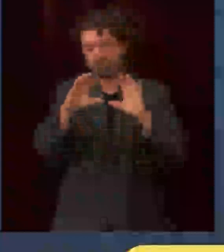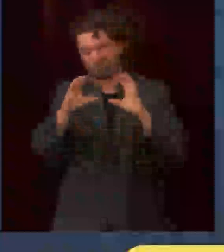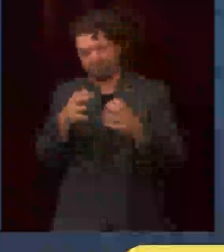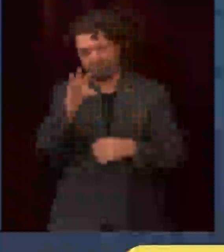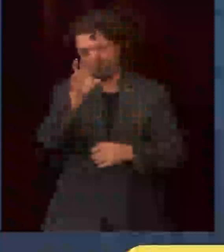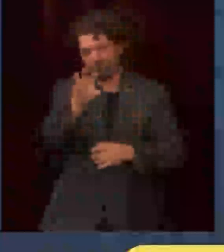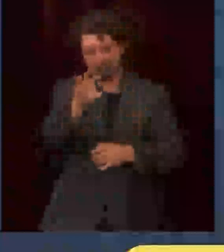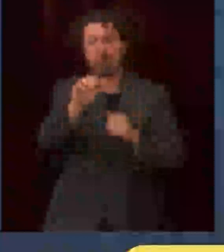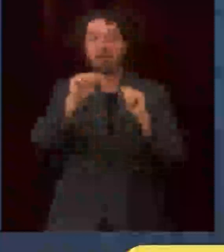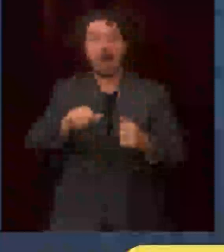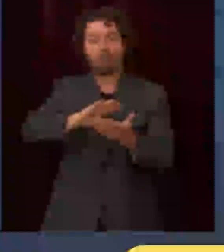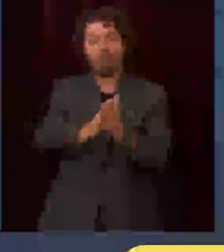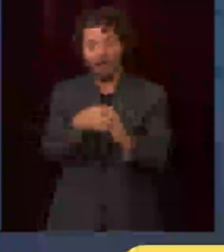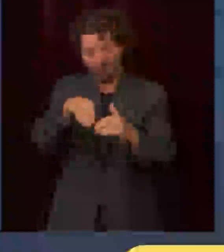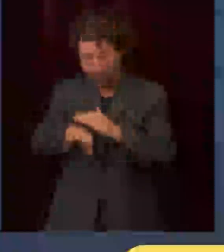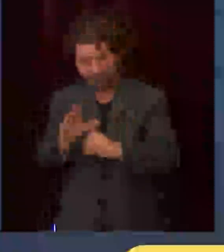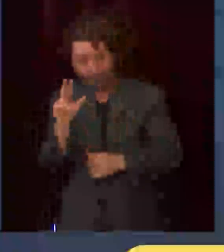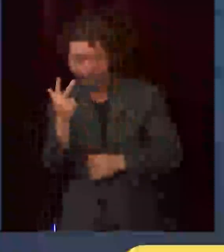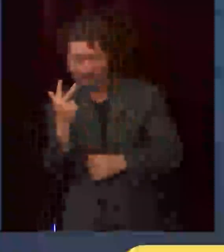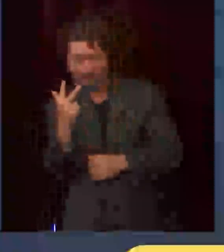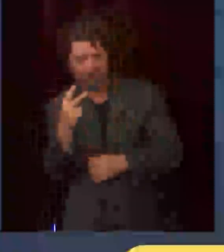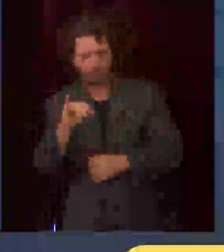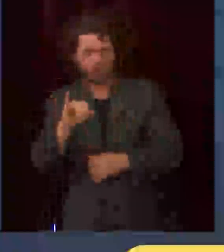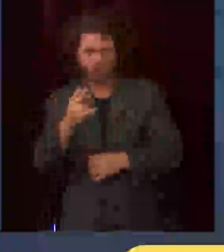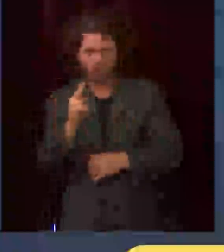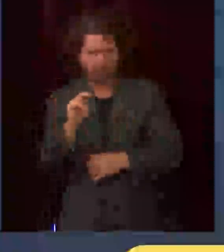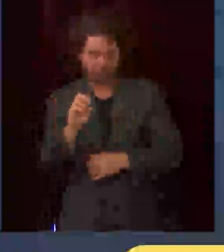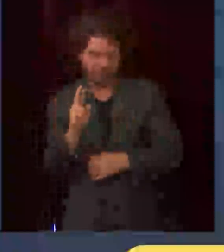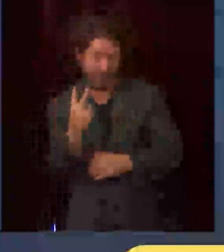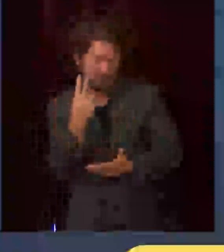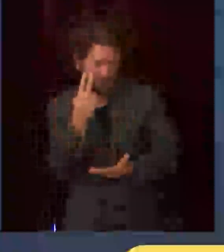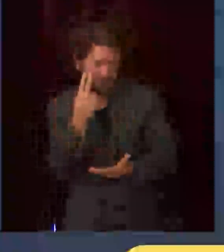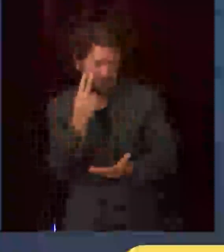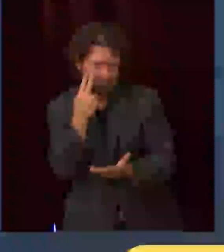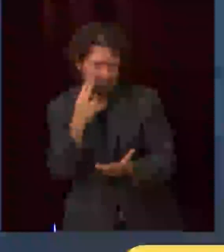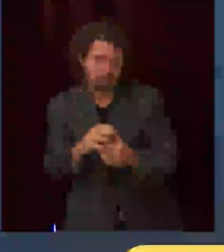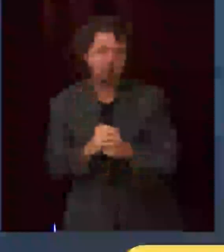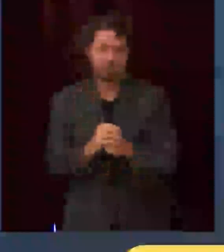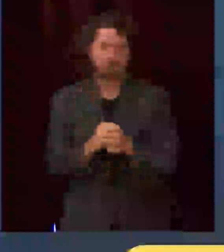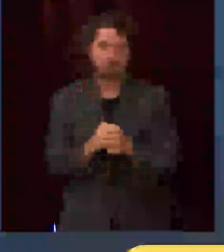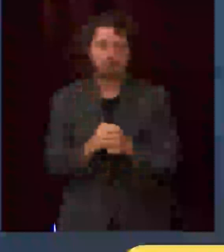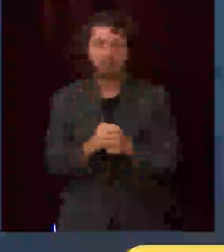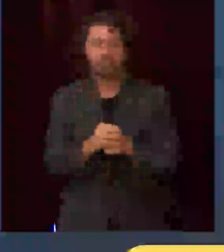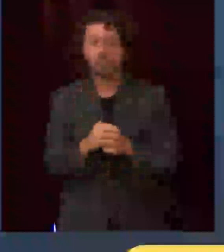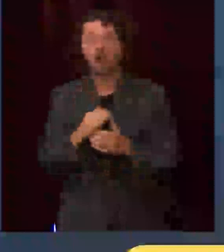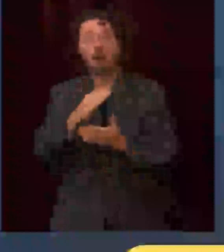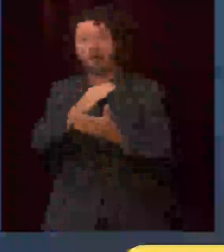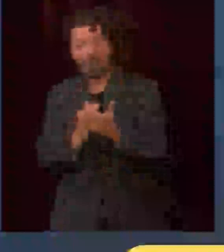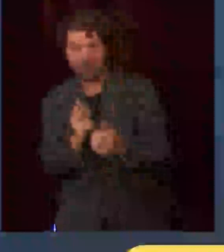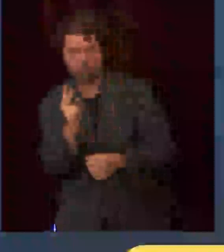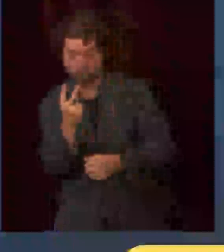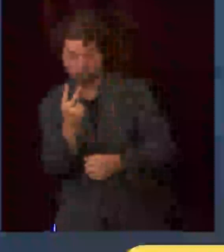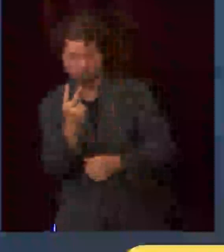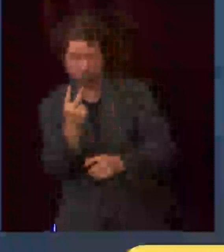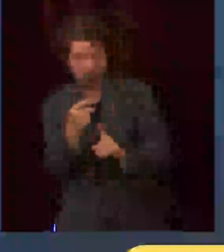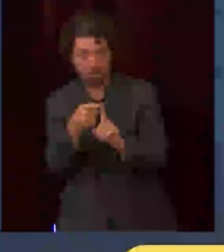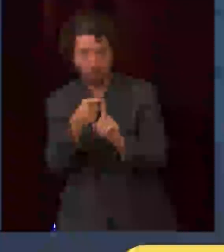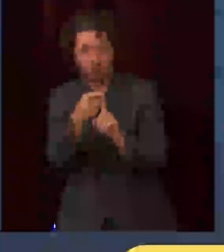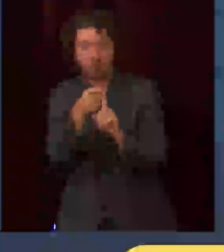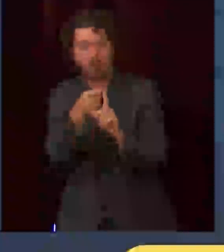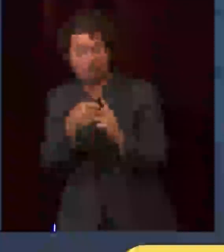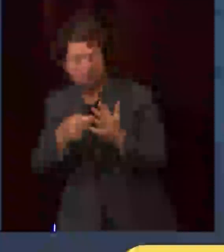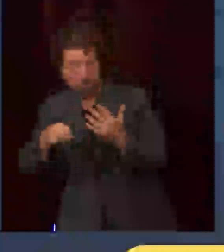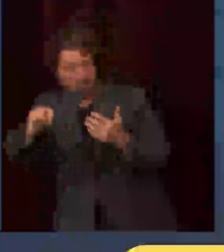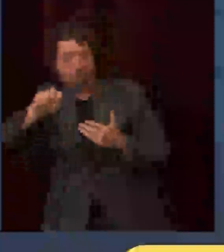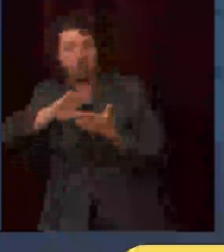3, as well as information from each county on their experiences going through phase 2. Now, there's another part